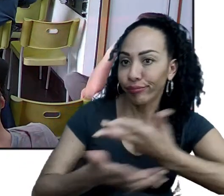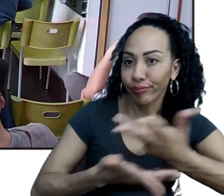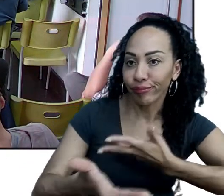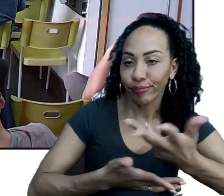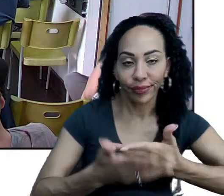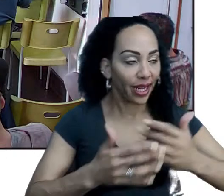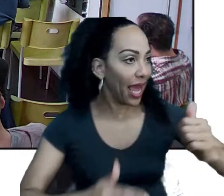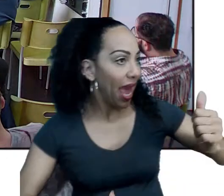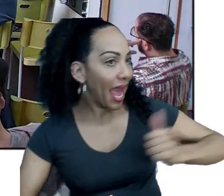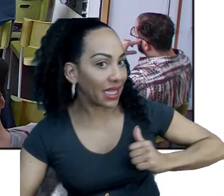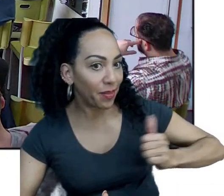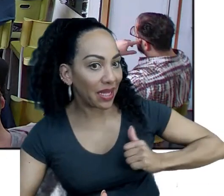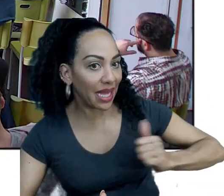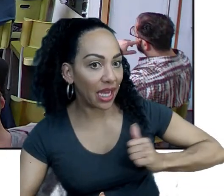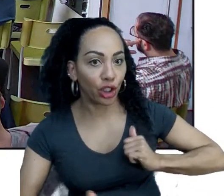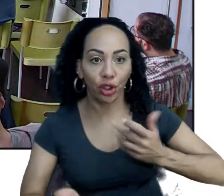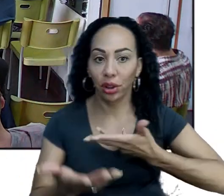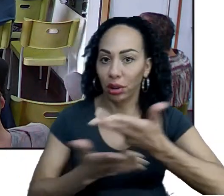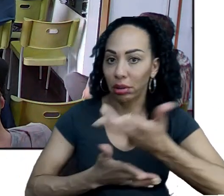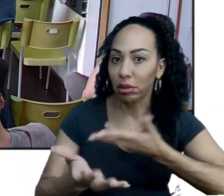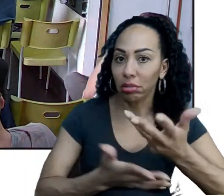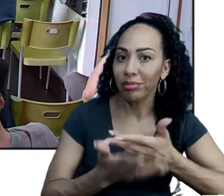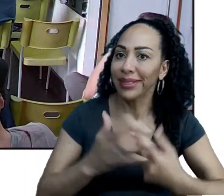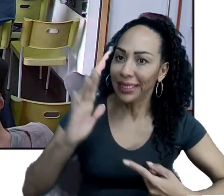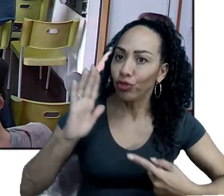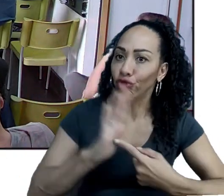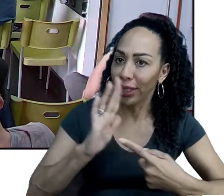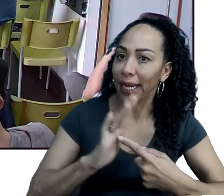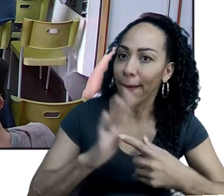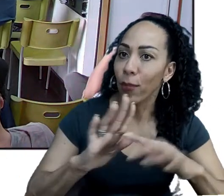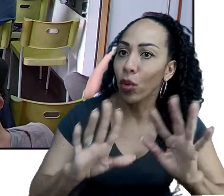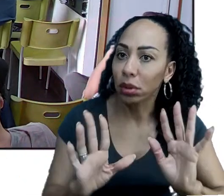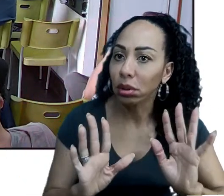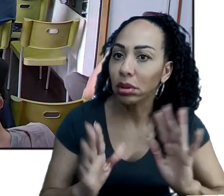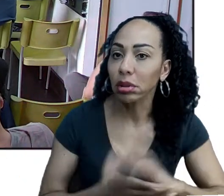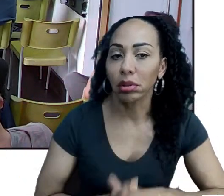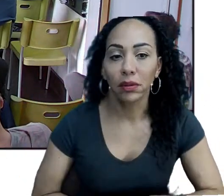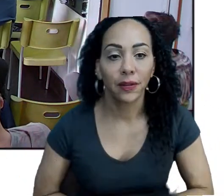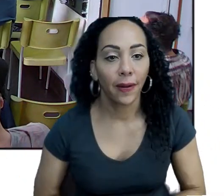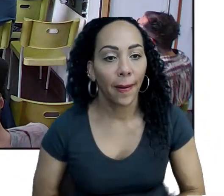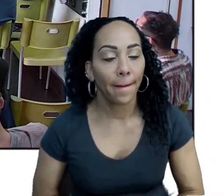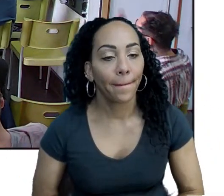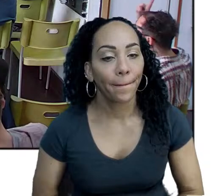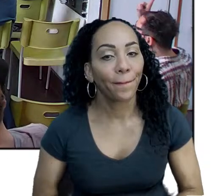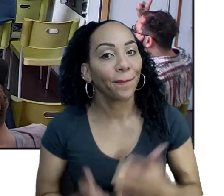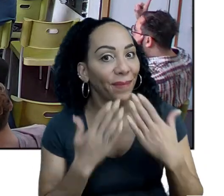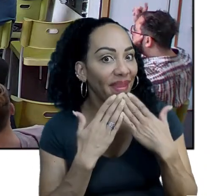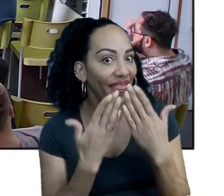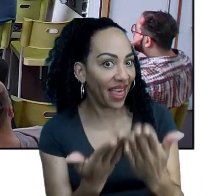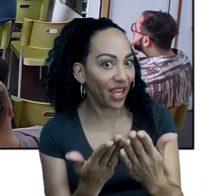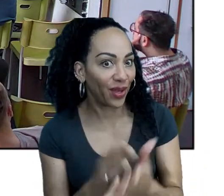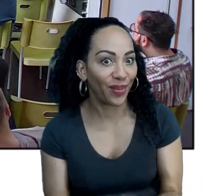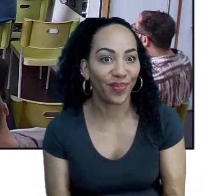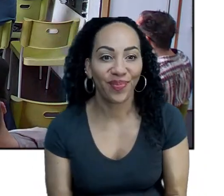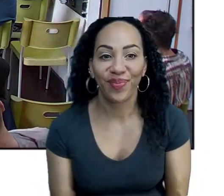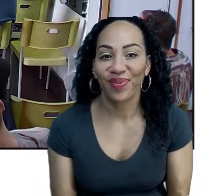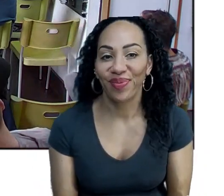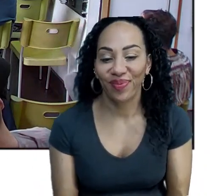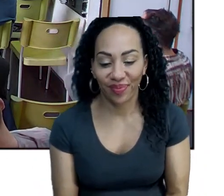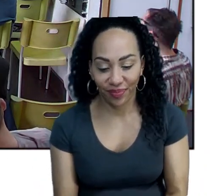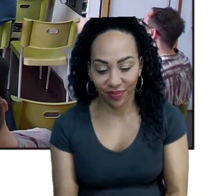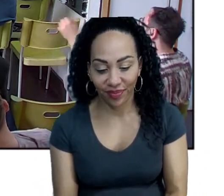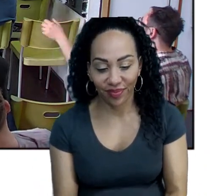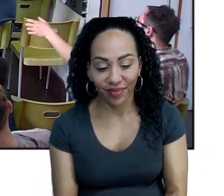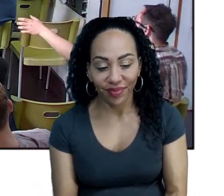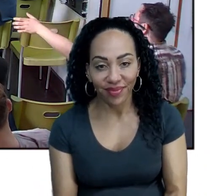It's essential for sure, yeah. And it's interesting doing it with those kind of people. Yeah, thanks for that. Anything else?